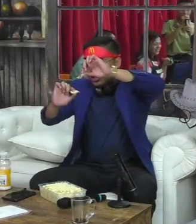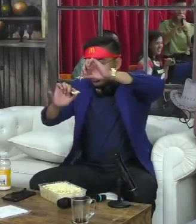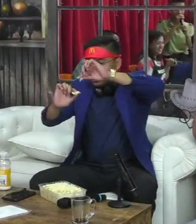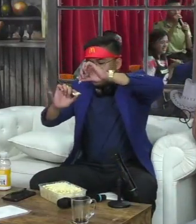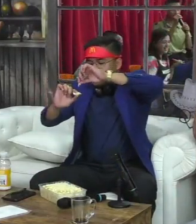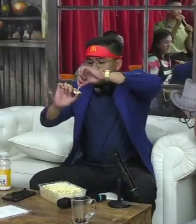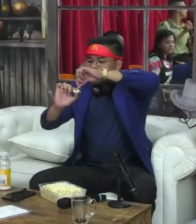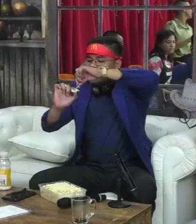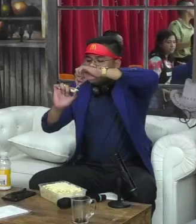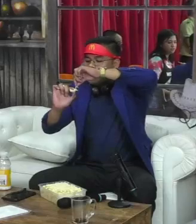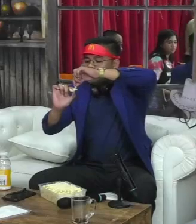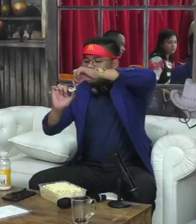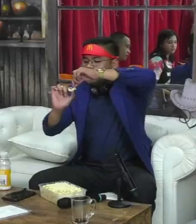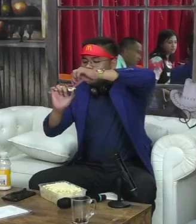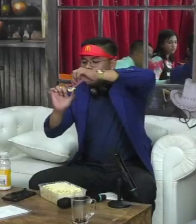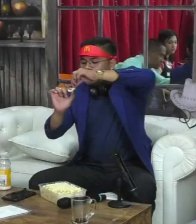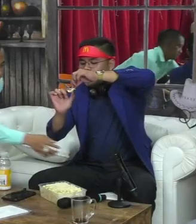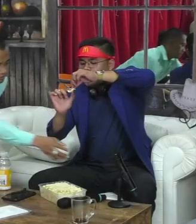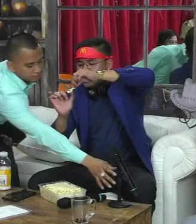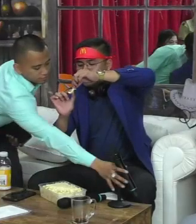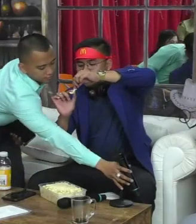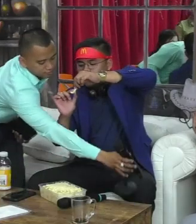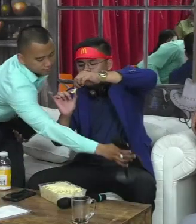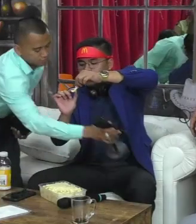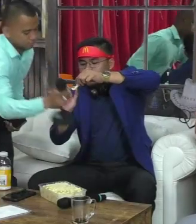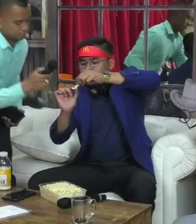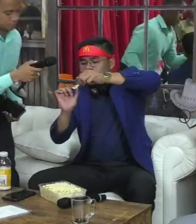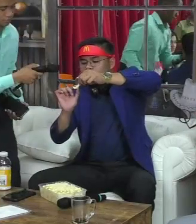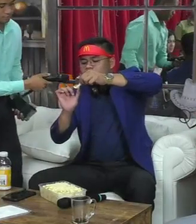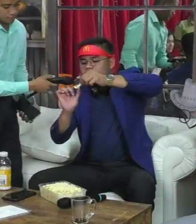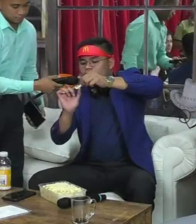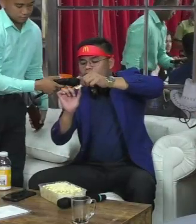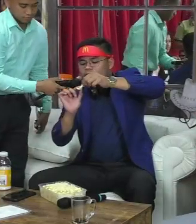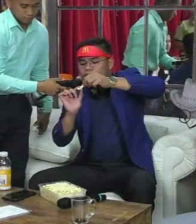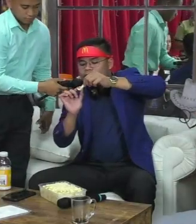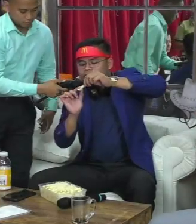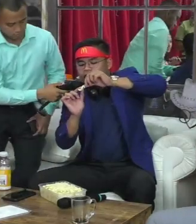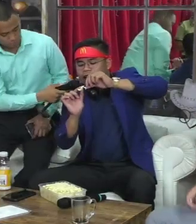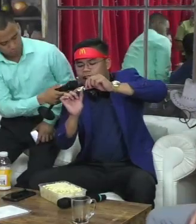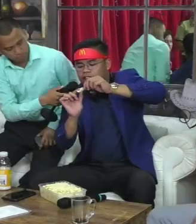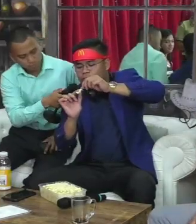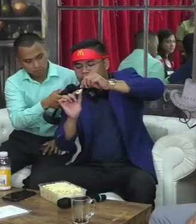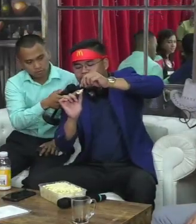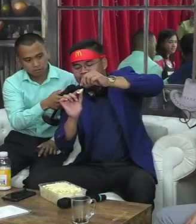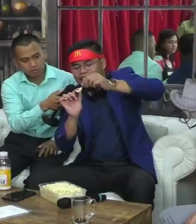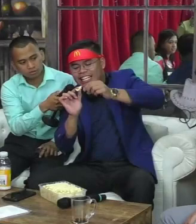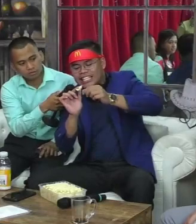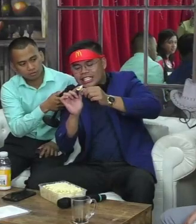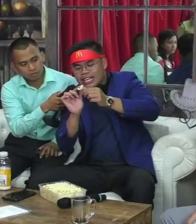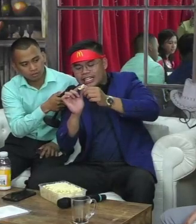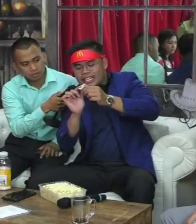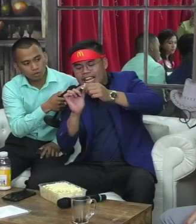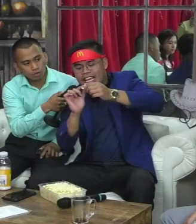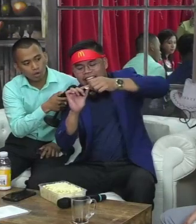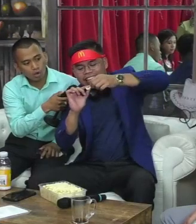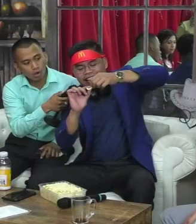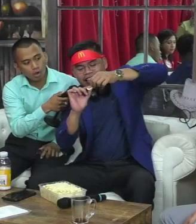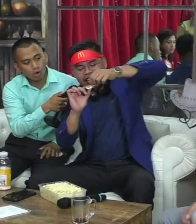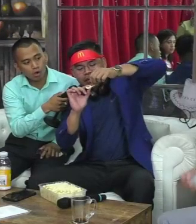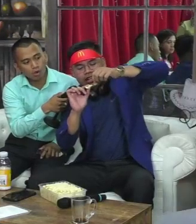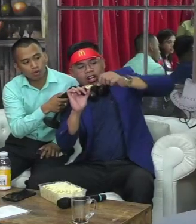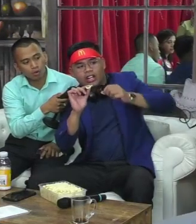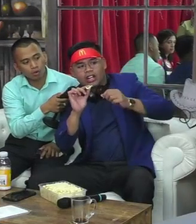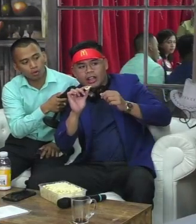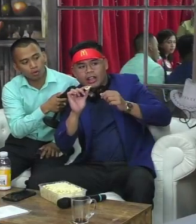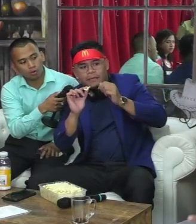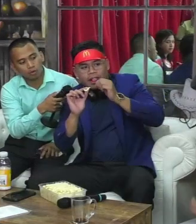Shell tsaka cheese. You will wear. Oh, ganun pala yan. So, yeah, the shell and you will insert the cheese right there like that.